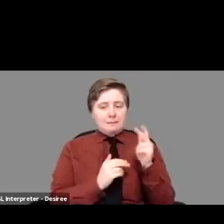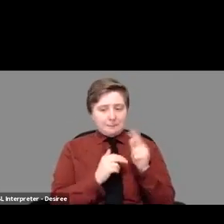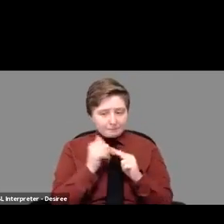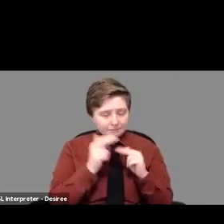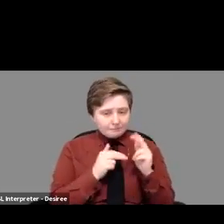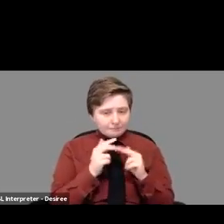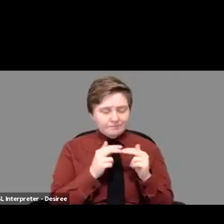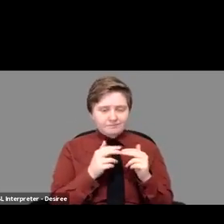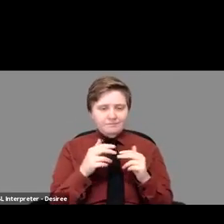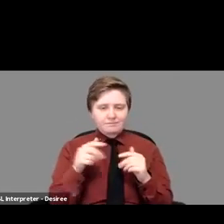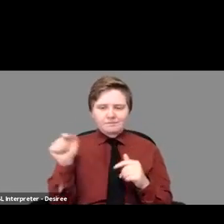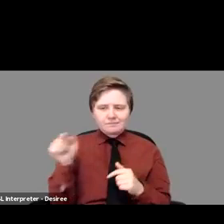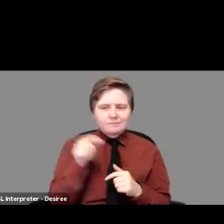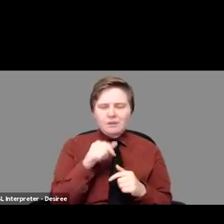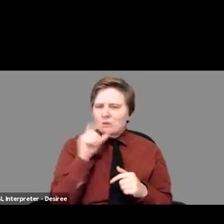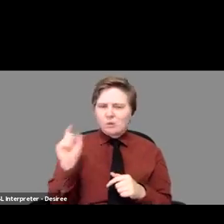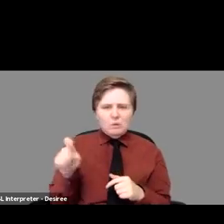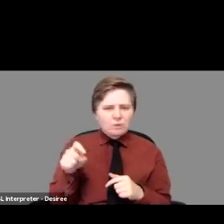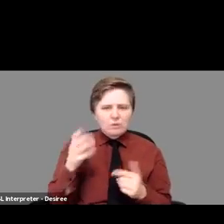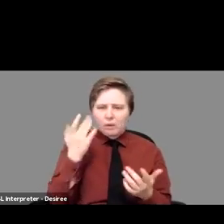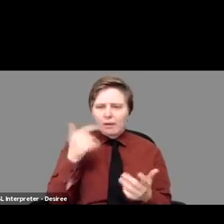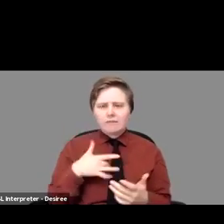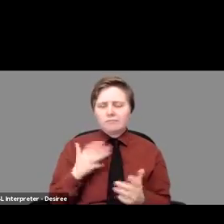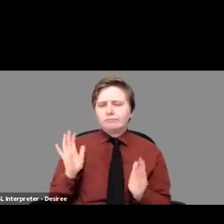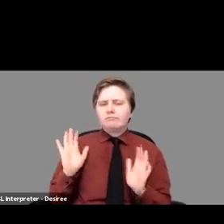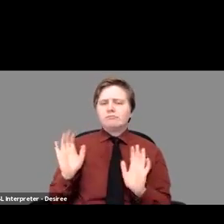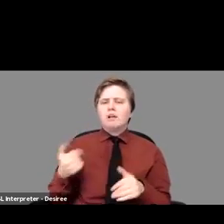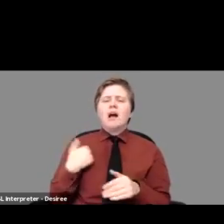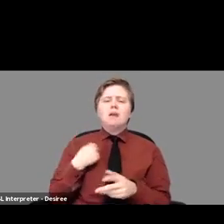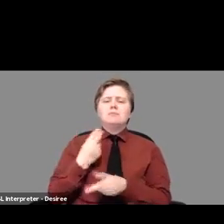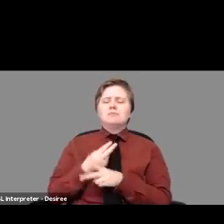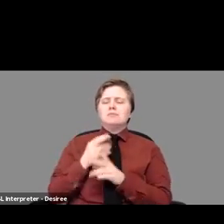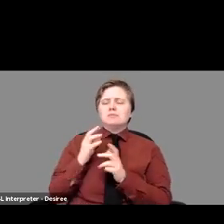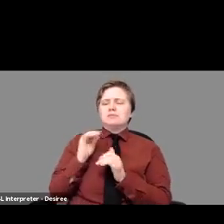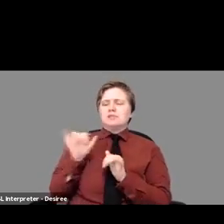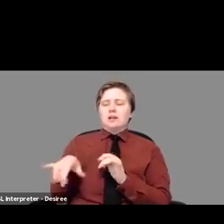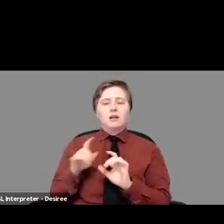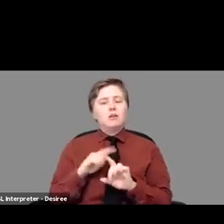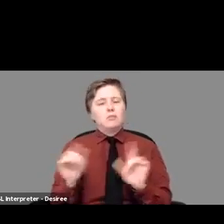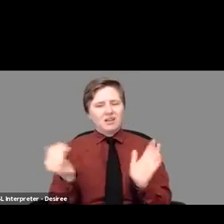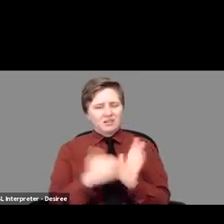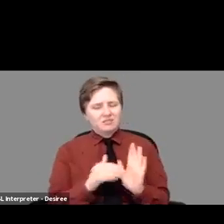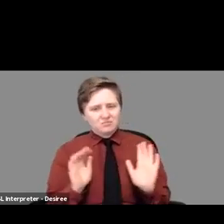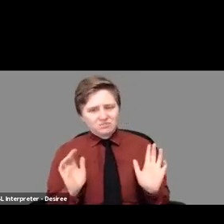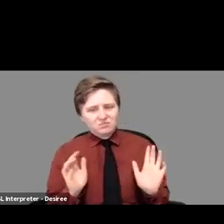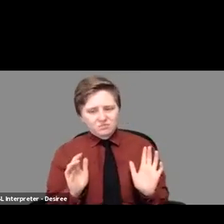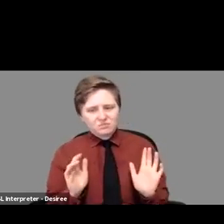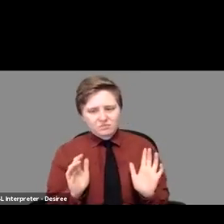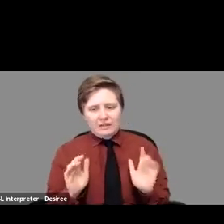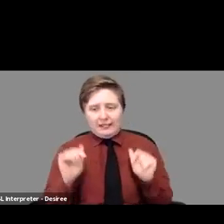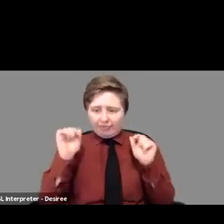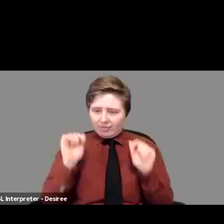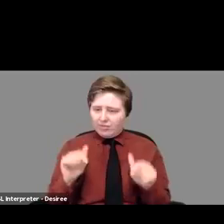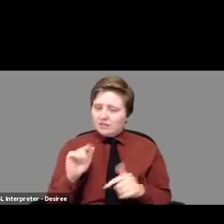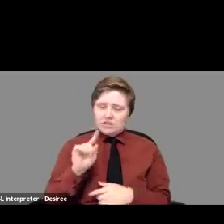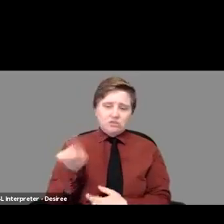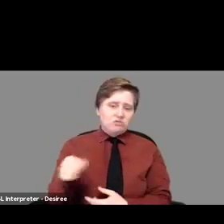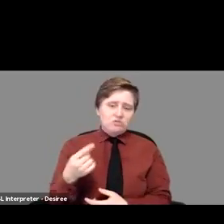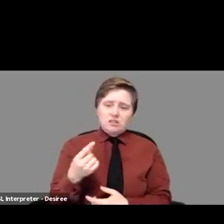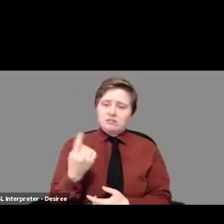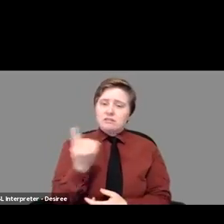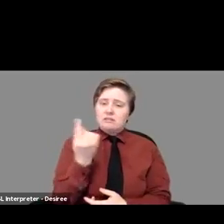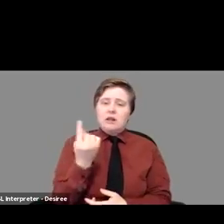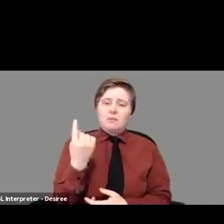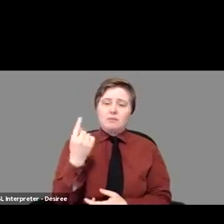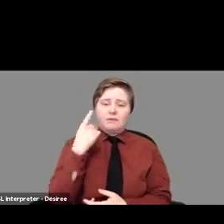that probably won't need testing because they feel that they have a handle on it. But again, this is just